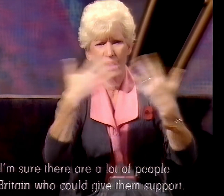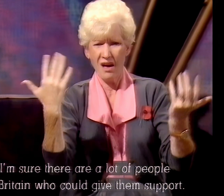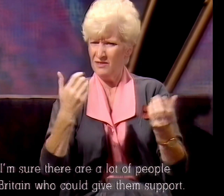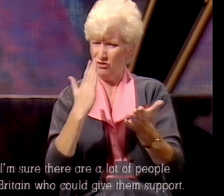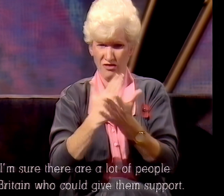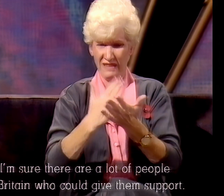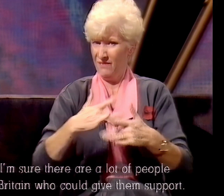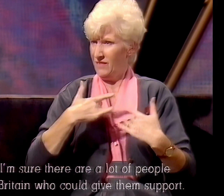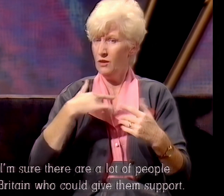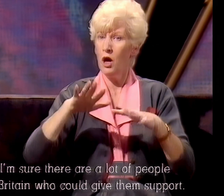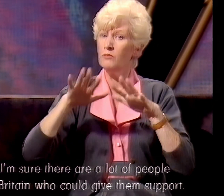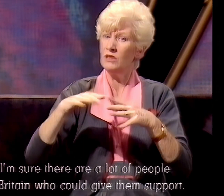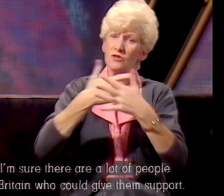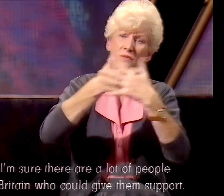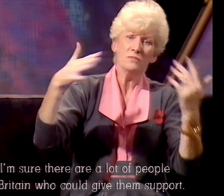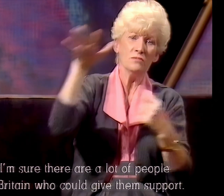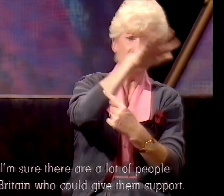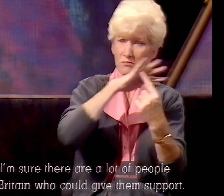as a result through the wars that they've had.